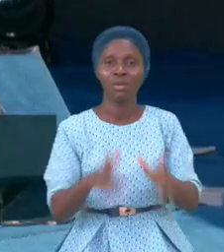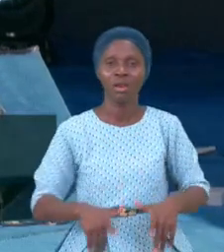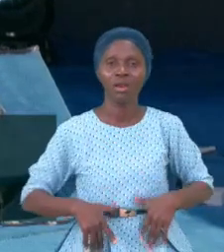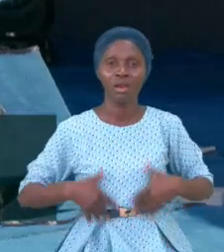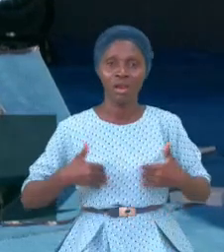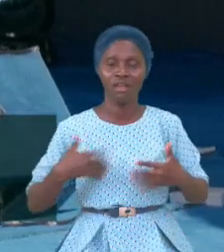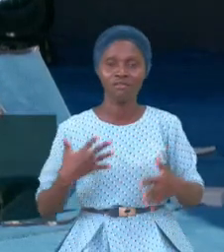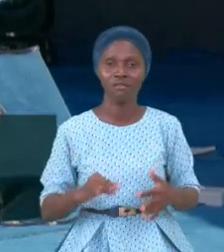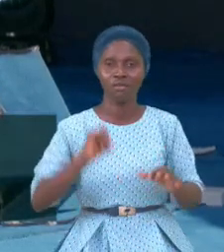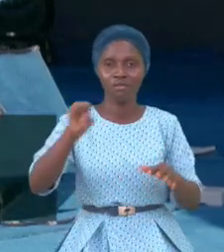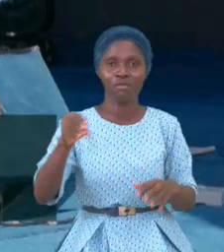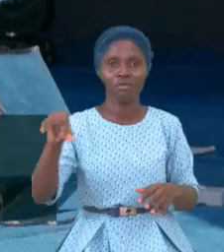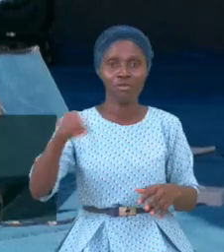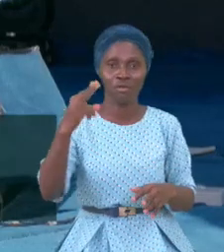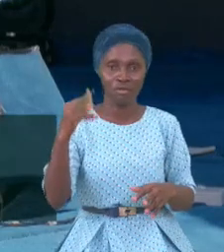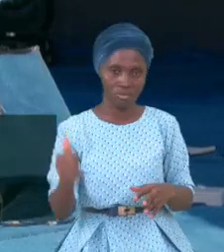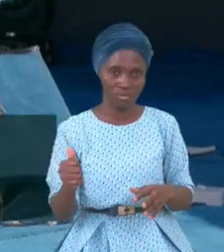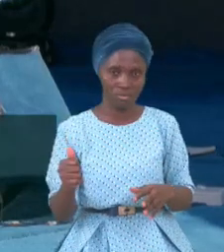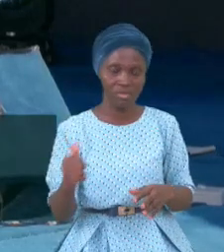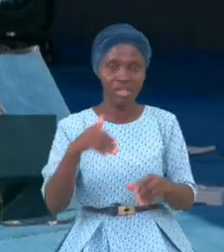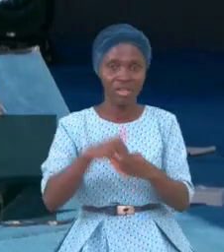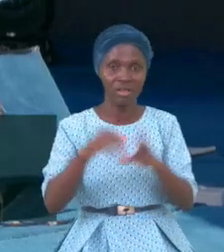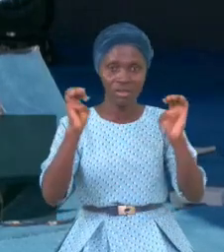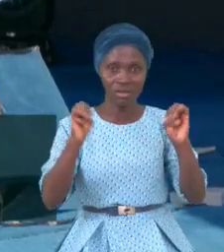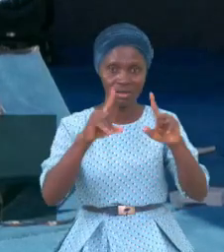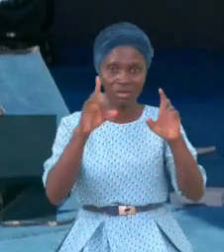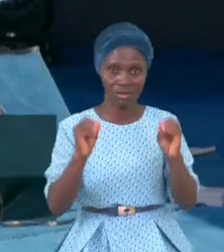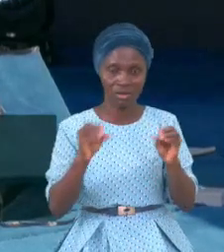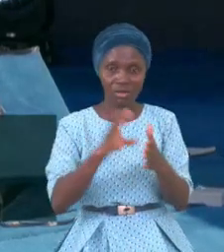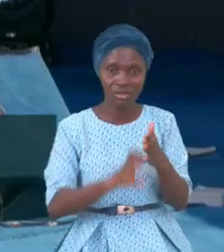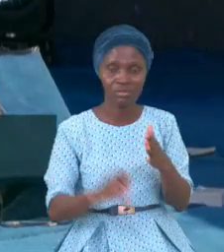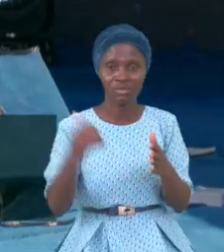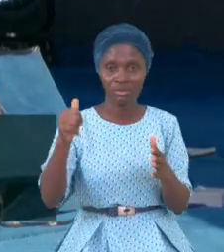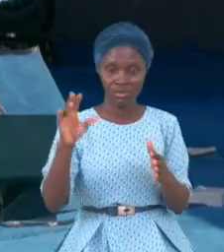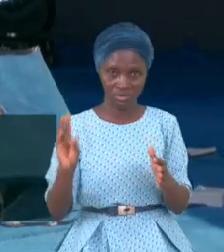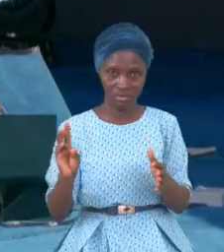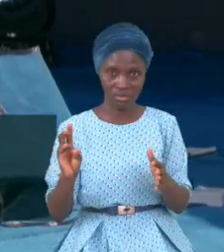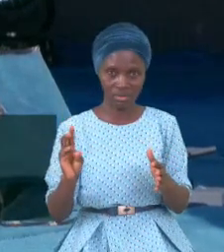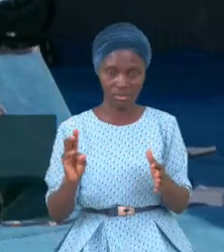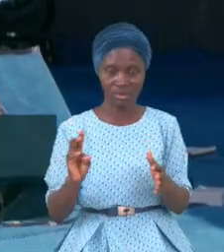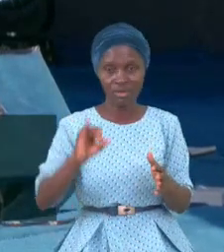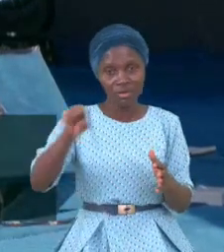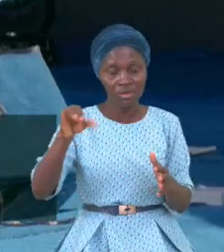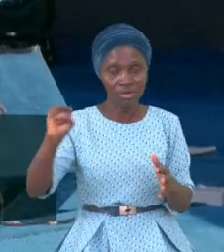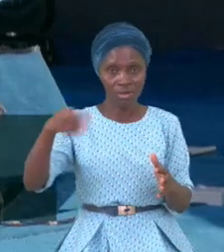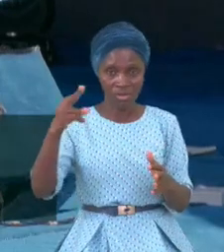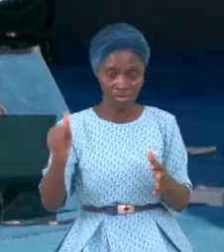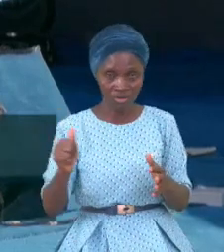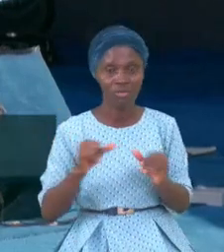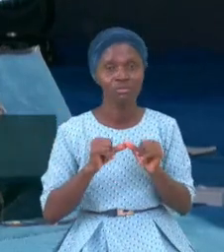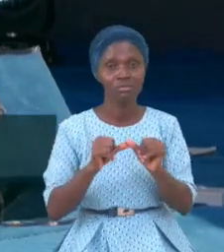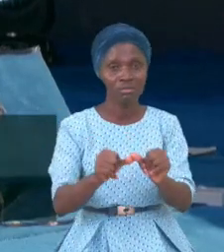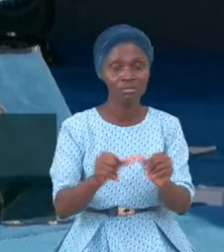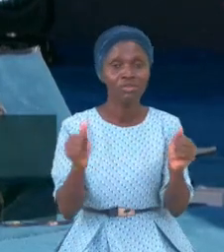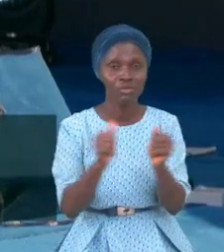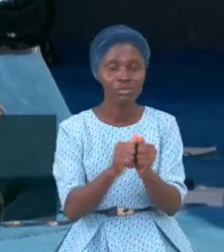Exodus chapter 17, he has been going on with the children of Israel. He never lived a